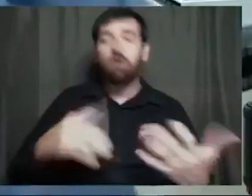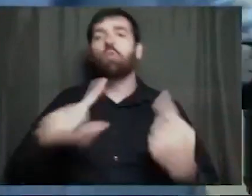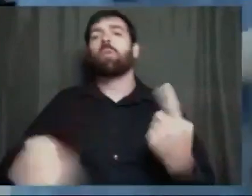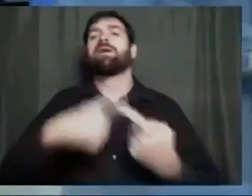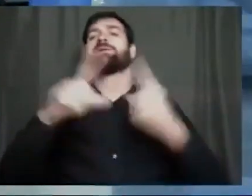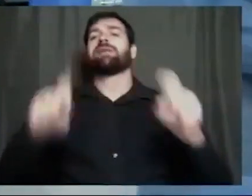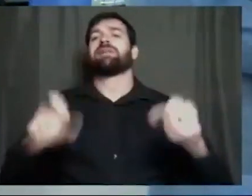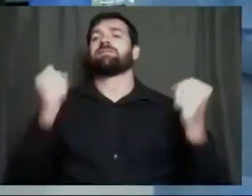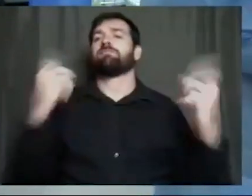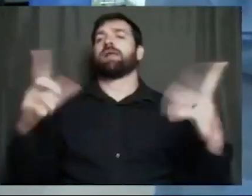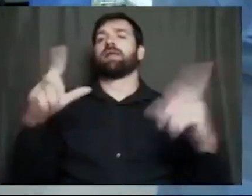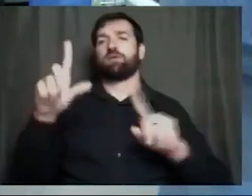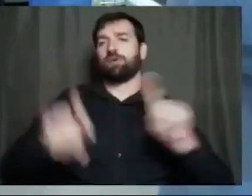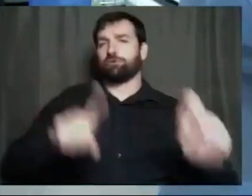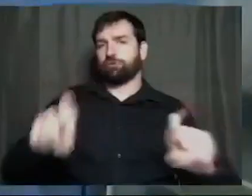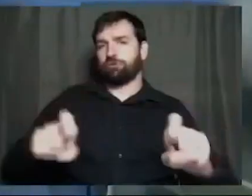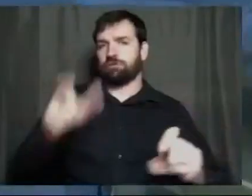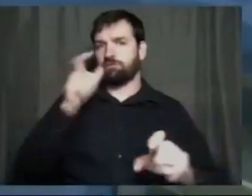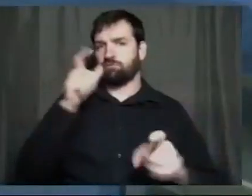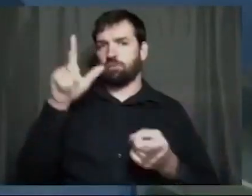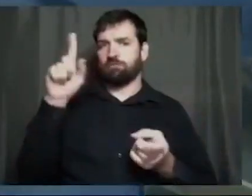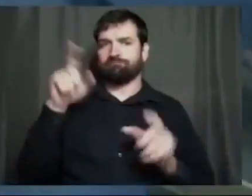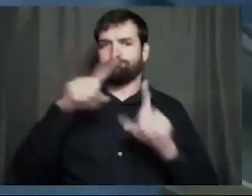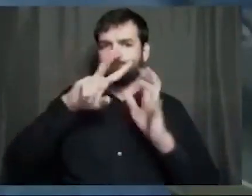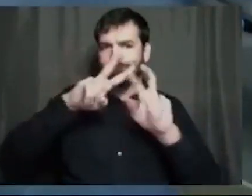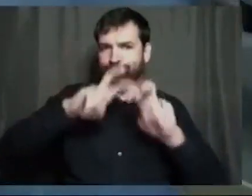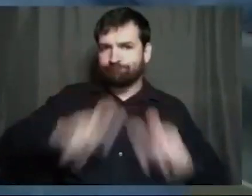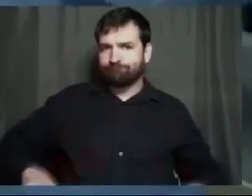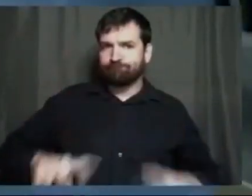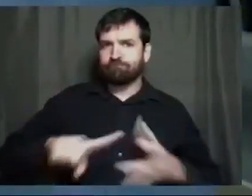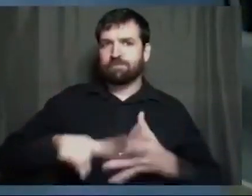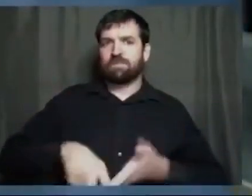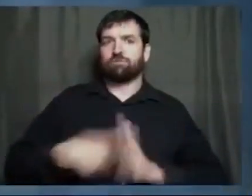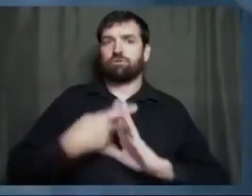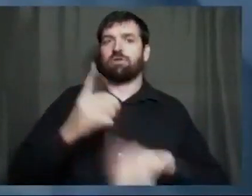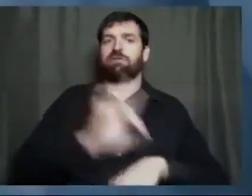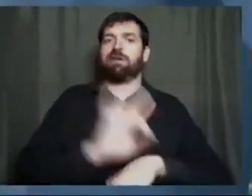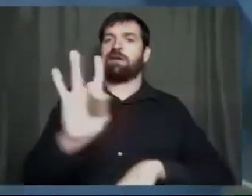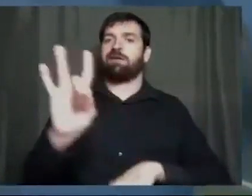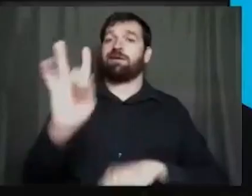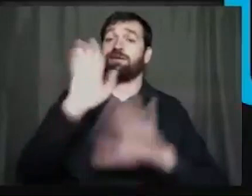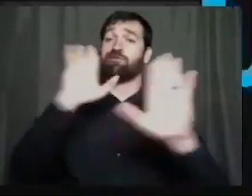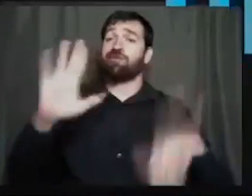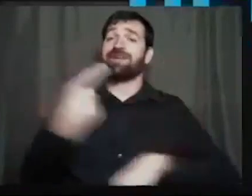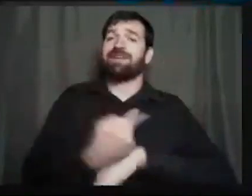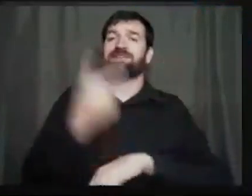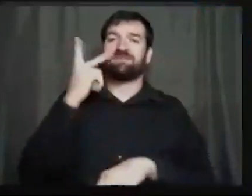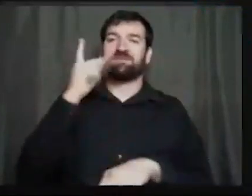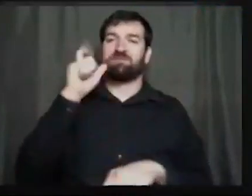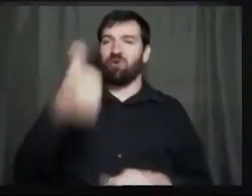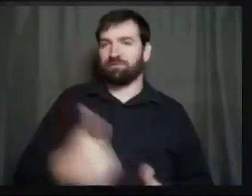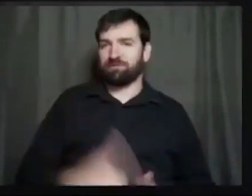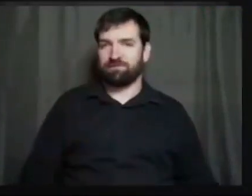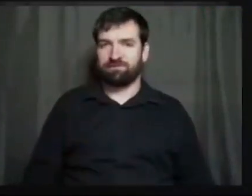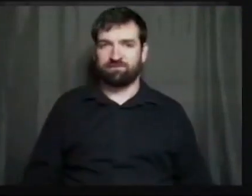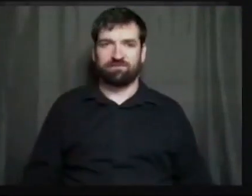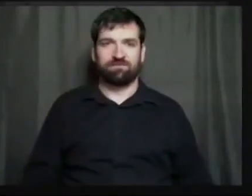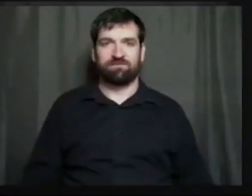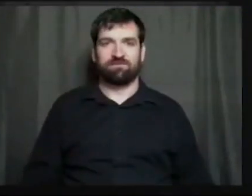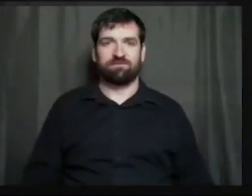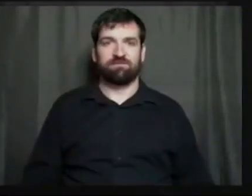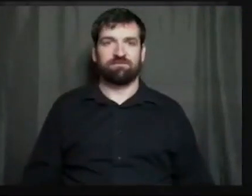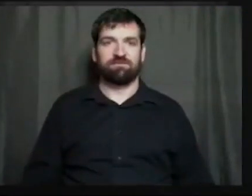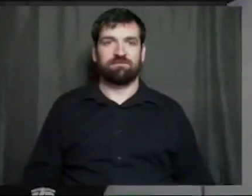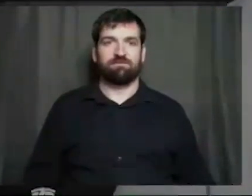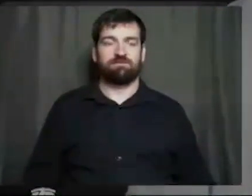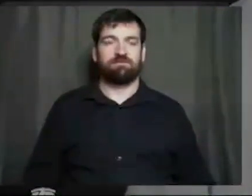So we're going to break it all down tomorrow morning, starting at 8 o'clock. Make it a great day. We'll see you then. Subscribe to our Morning Medical